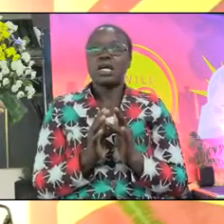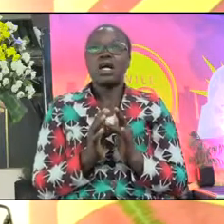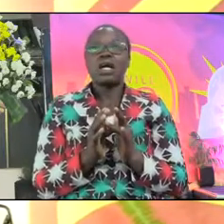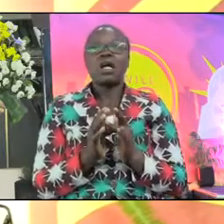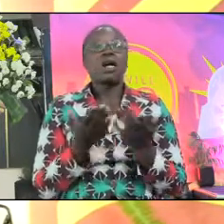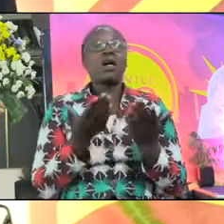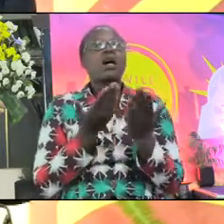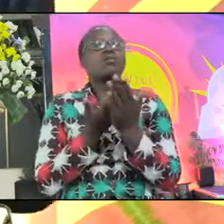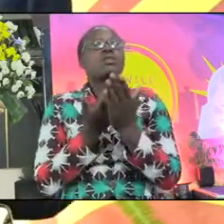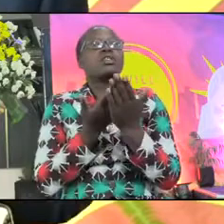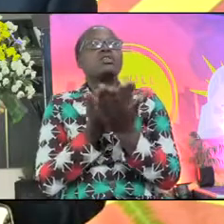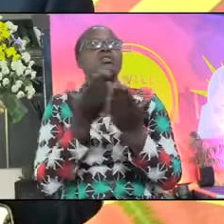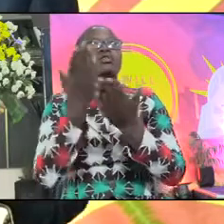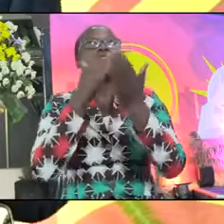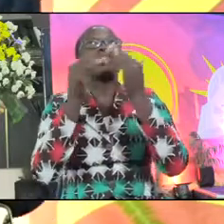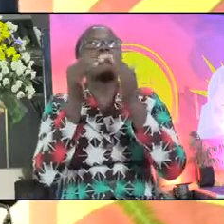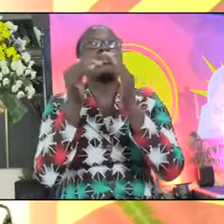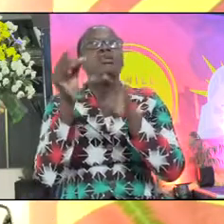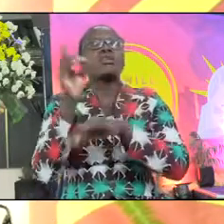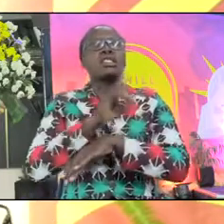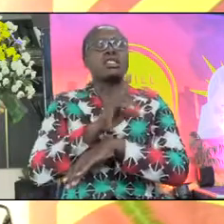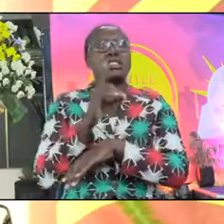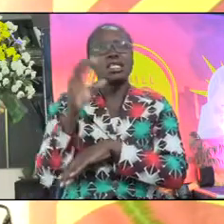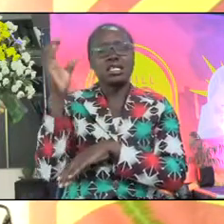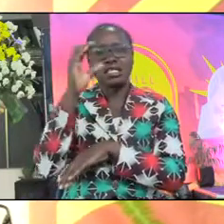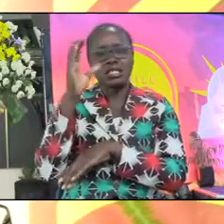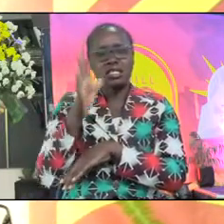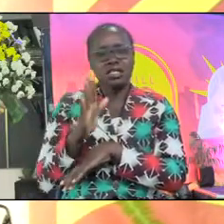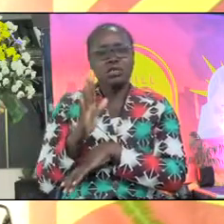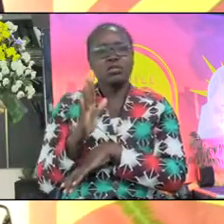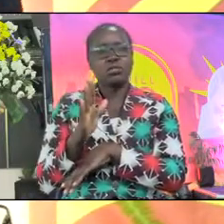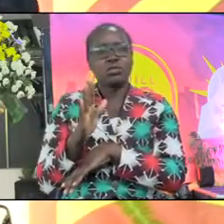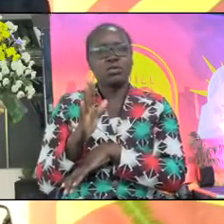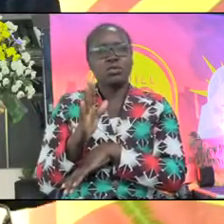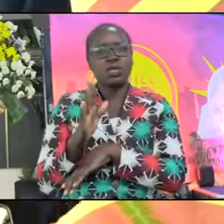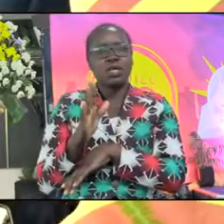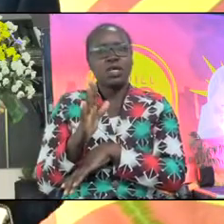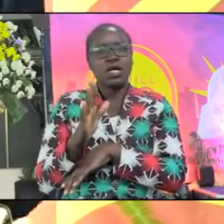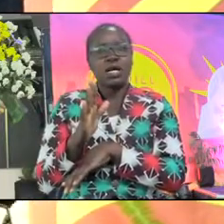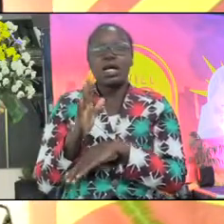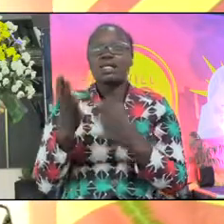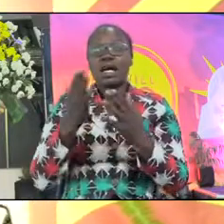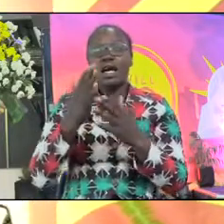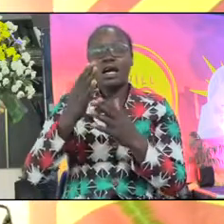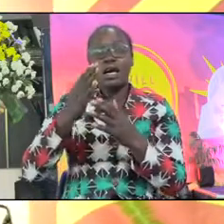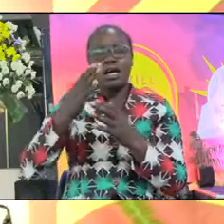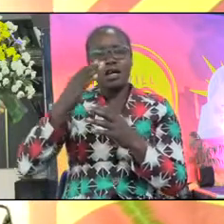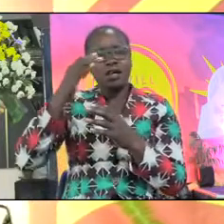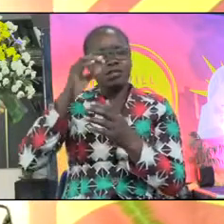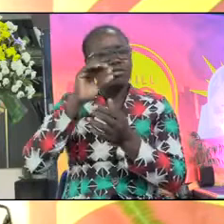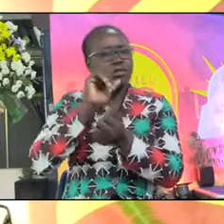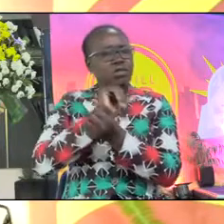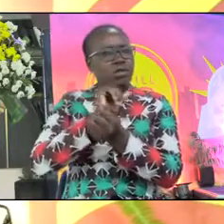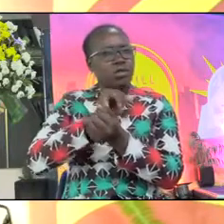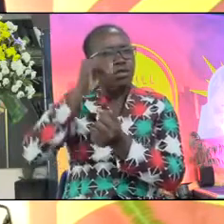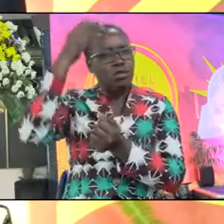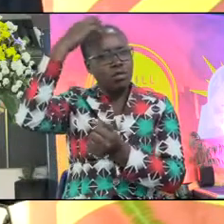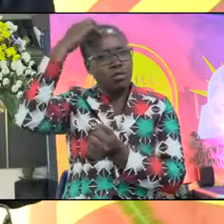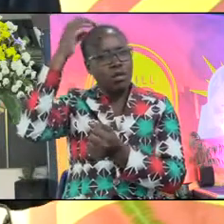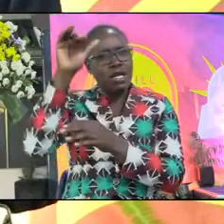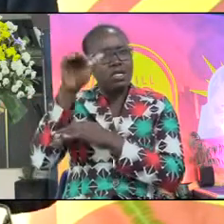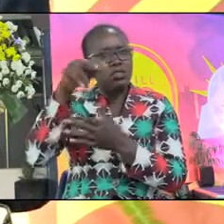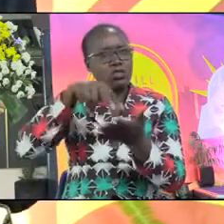Appealing to Herod Agrippa on the basis of his Roman citizenship, the Apostle Paul asked to stand